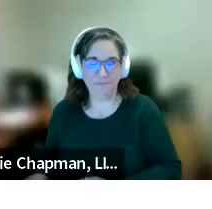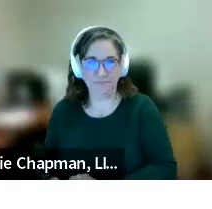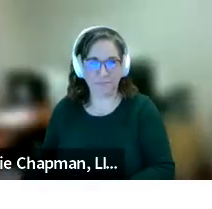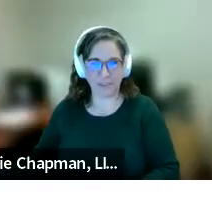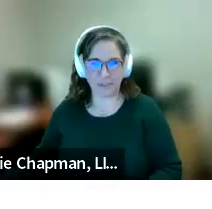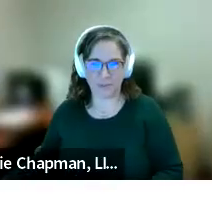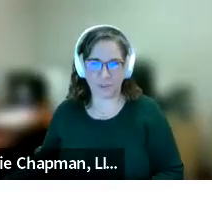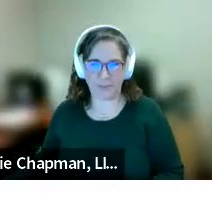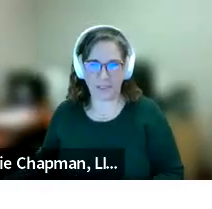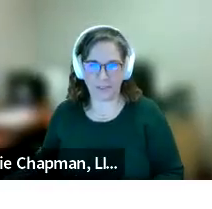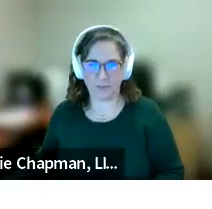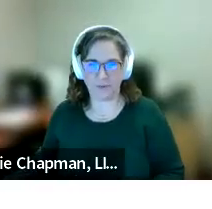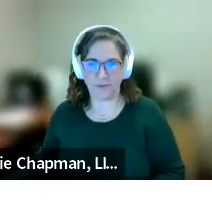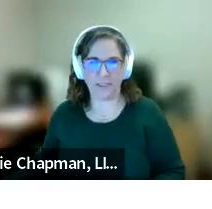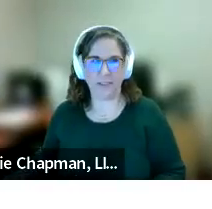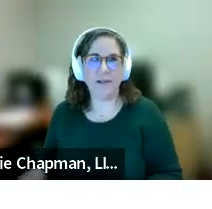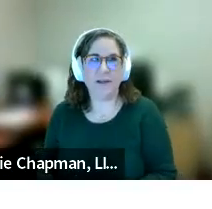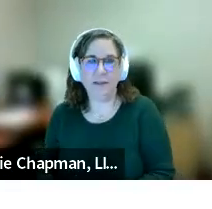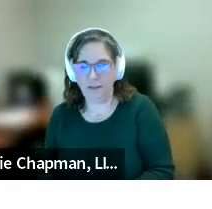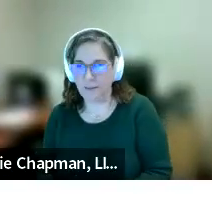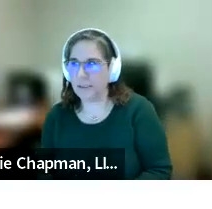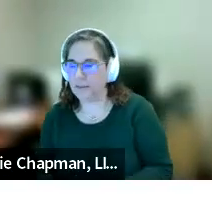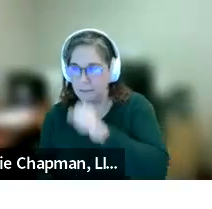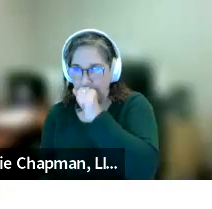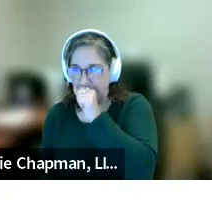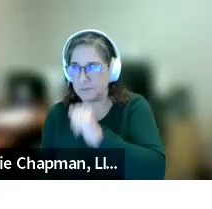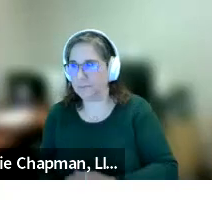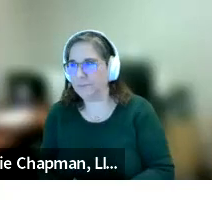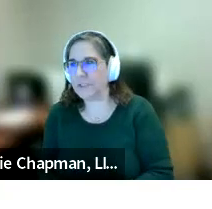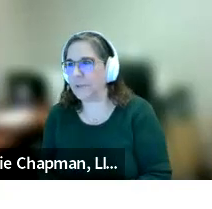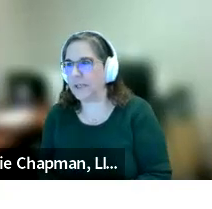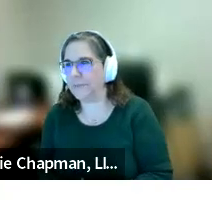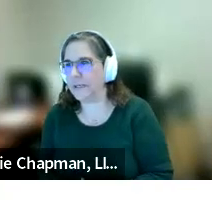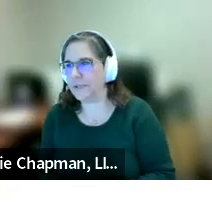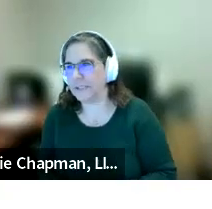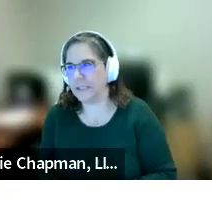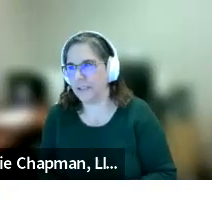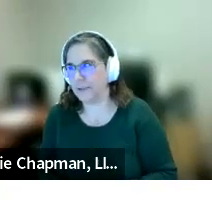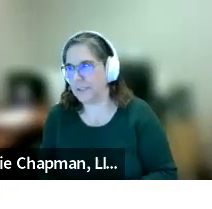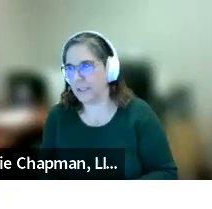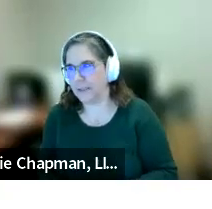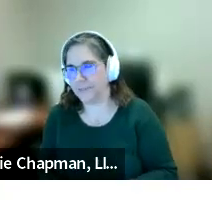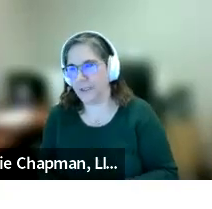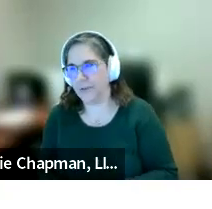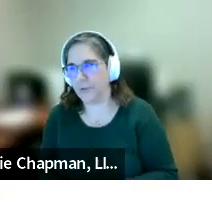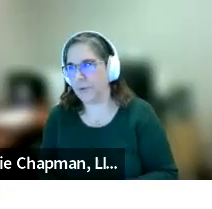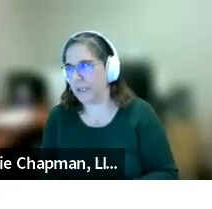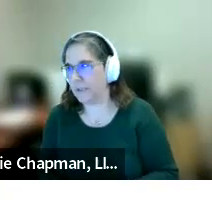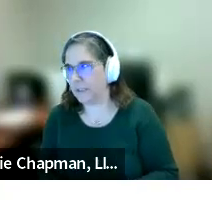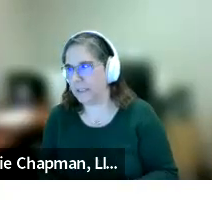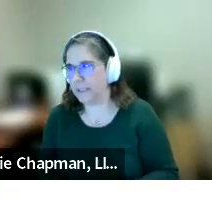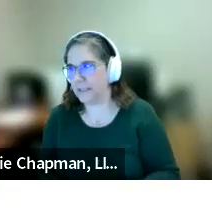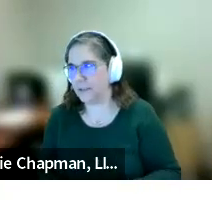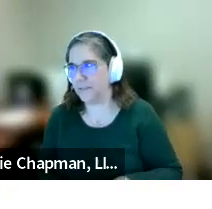Hi, let me drop my hand here before I forget. Excuse me. So I noticed that it includes, under